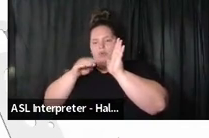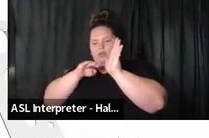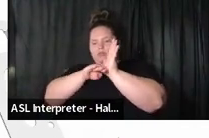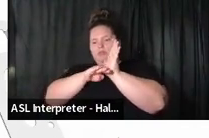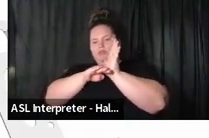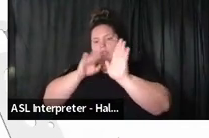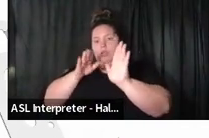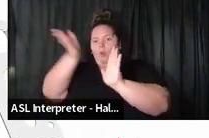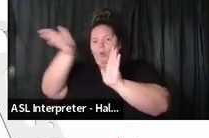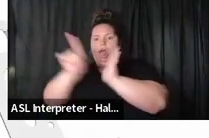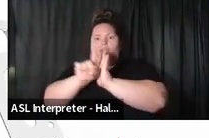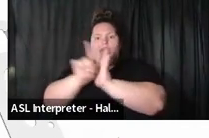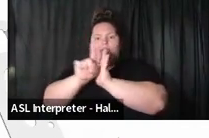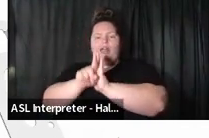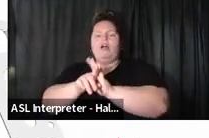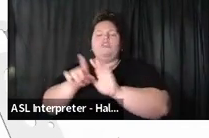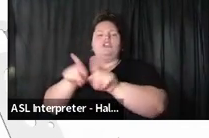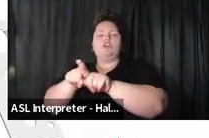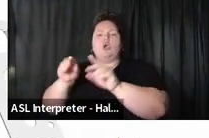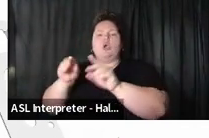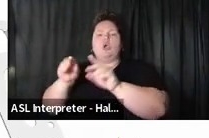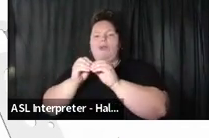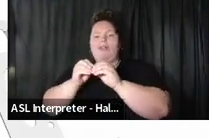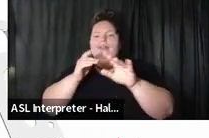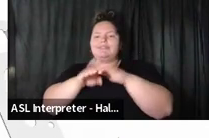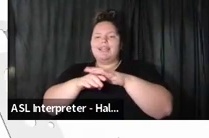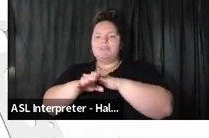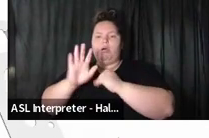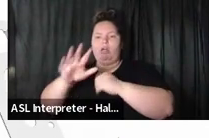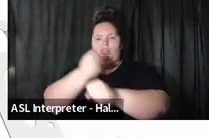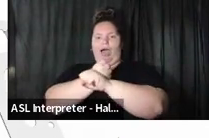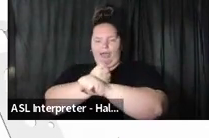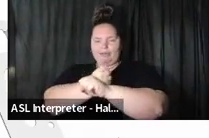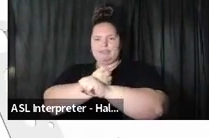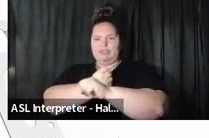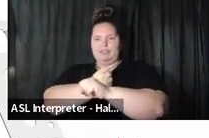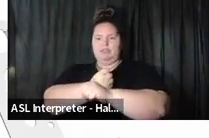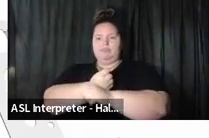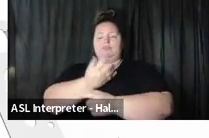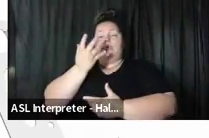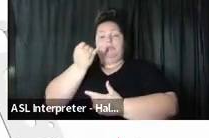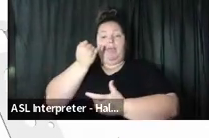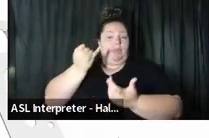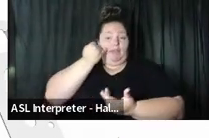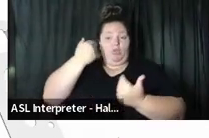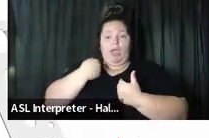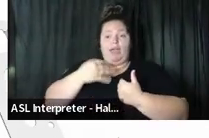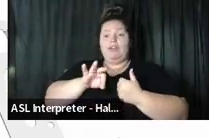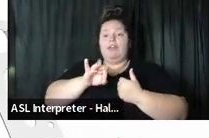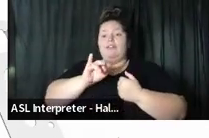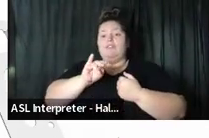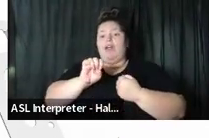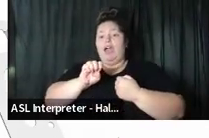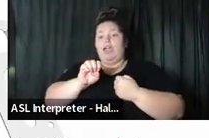like doing the combination is difficult, whether it be with like fine motor or if it's memory, there's some that